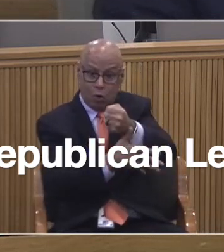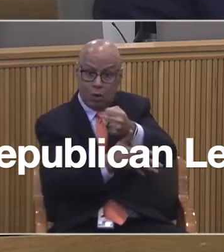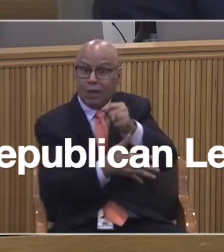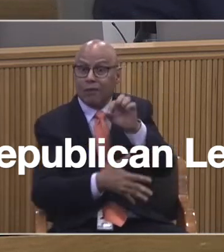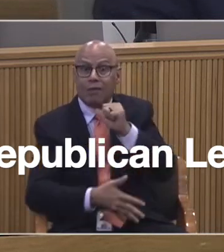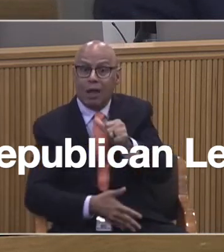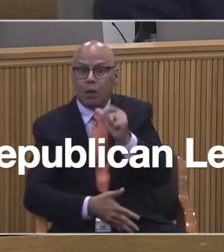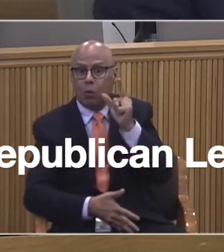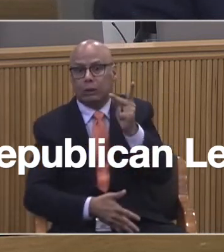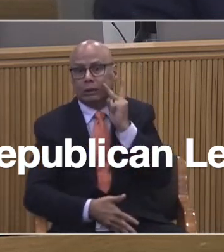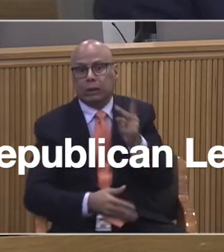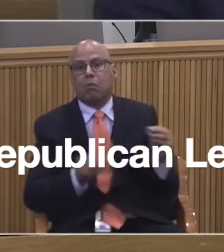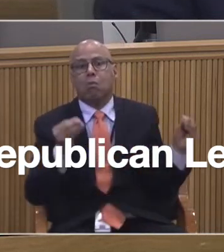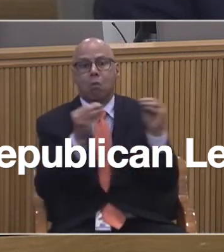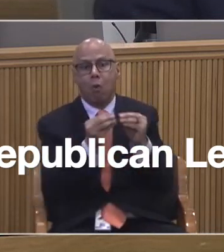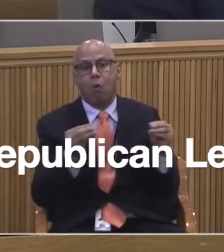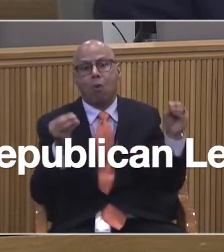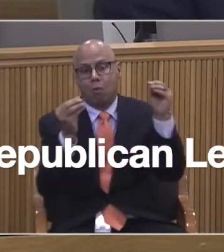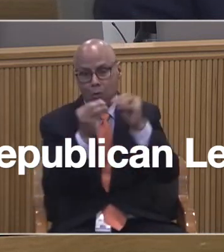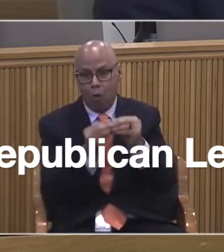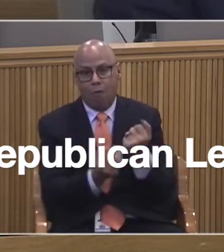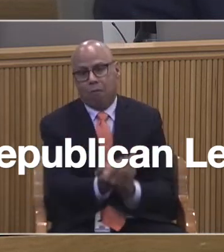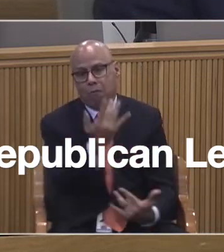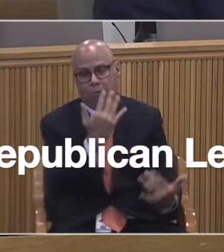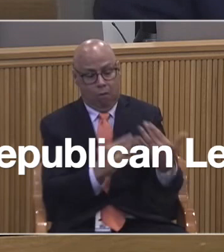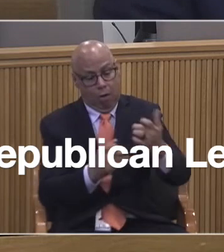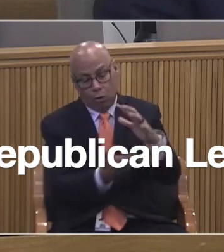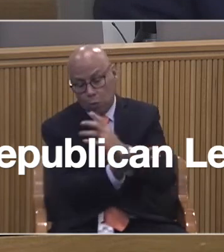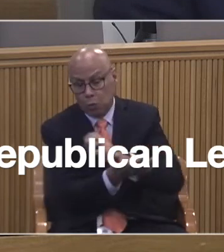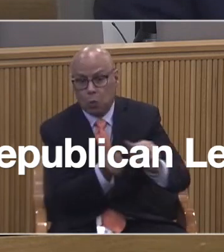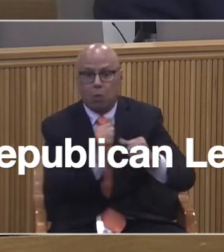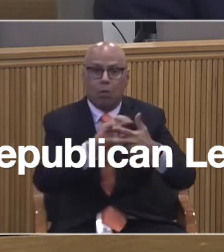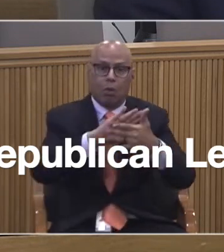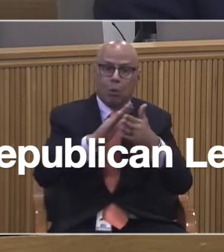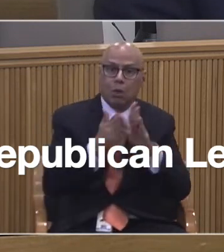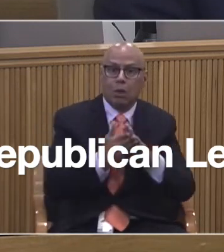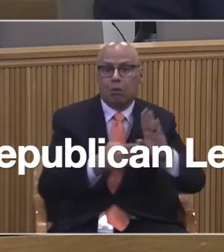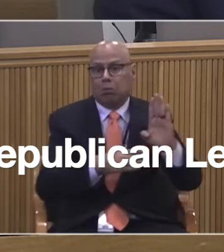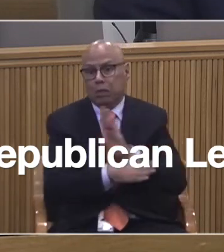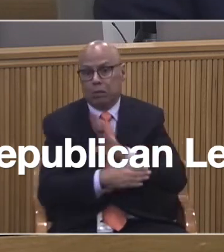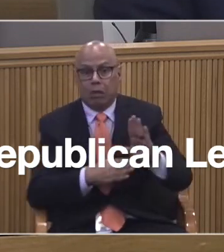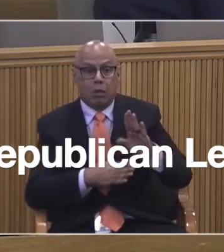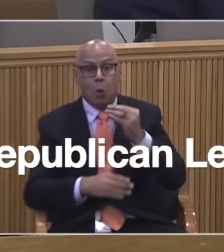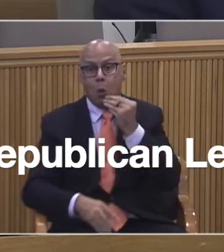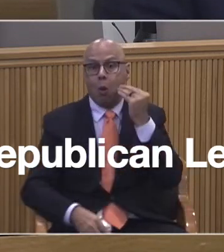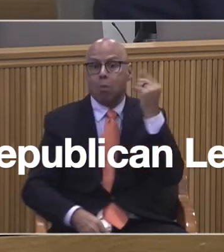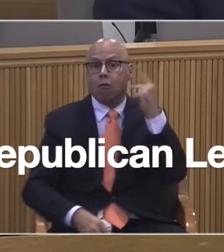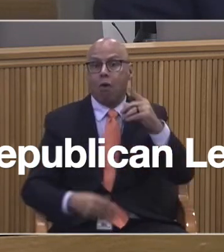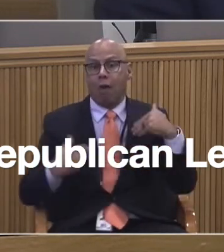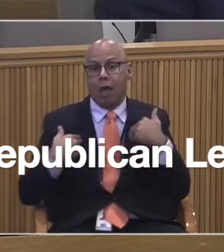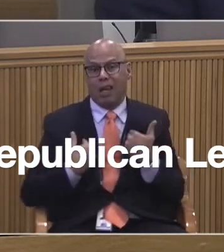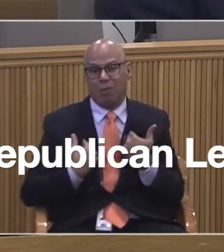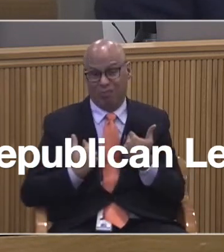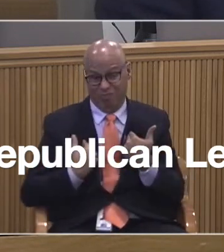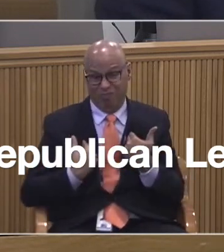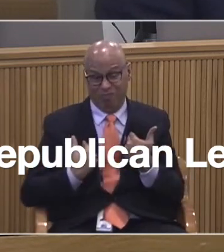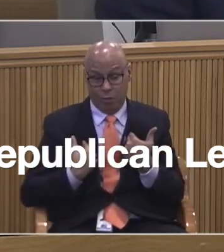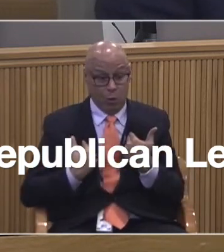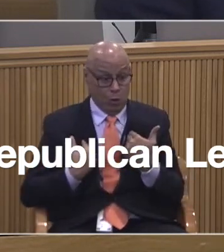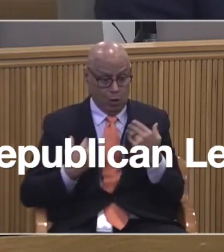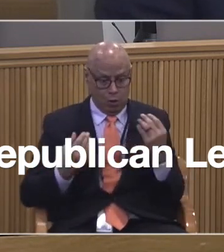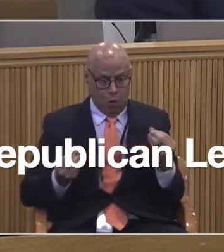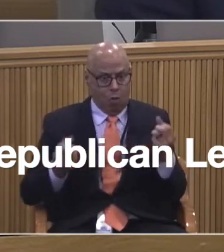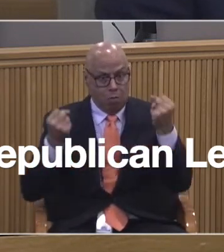see the record-breaking forest fires which destroy communities, industry, and habitat. So although there are no shortage